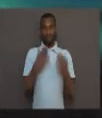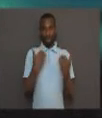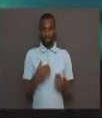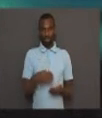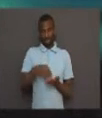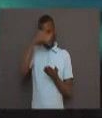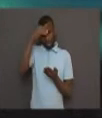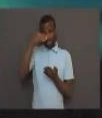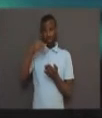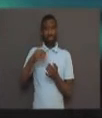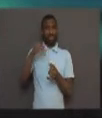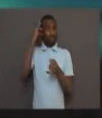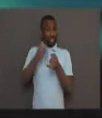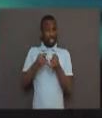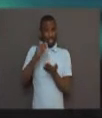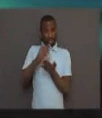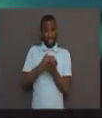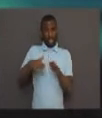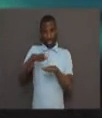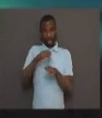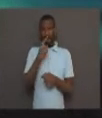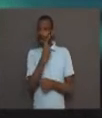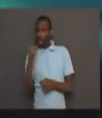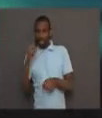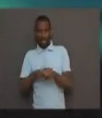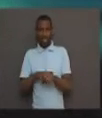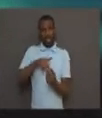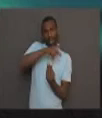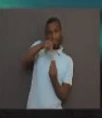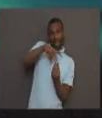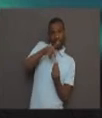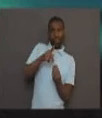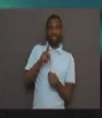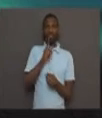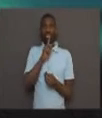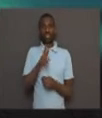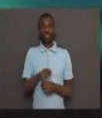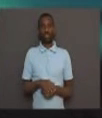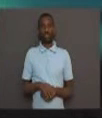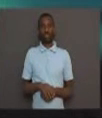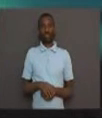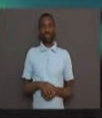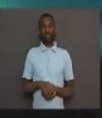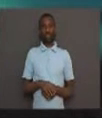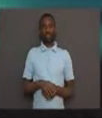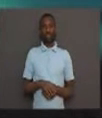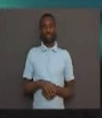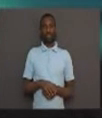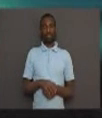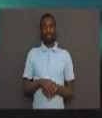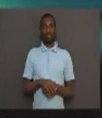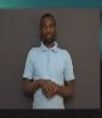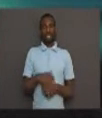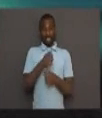As you learned in the last lesson, sometimes particles are emitted in order